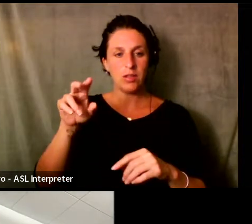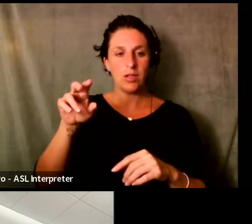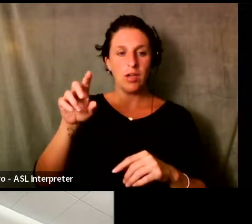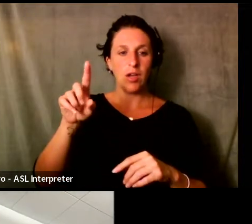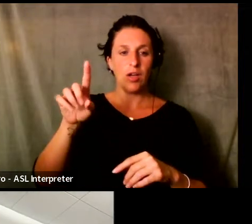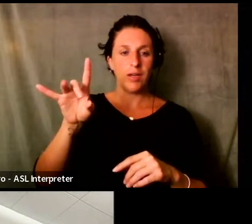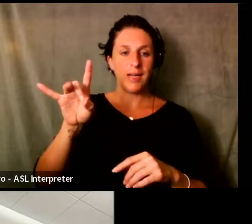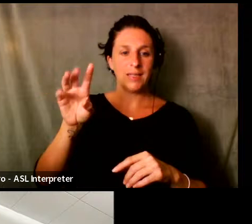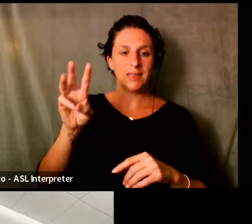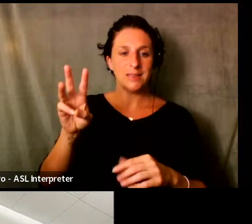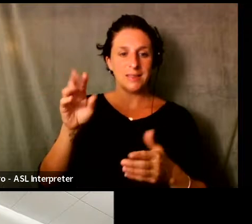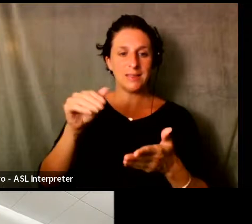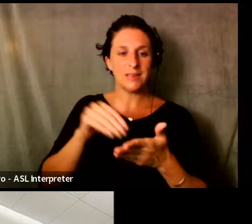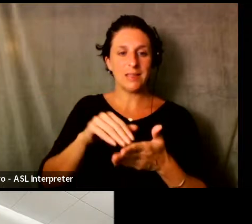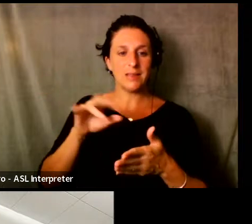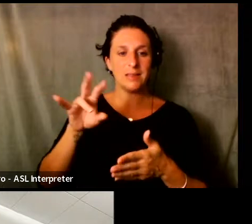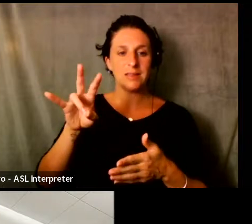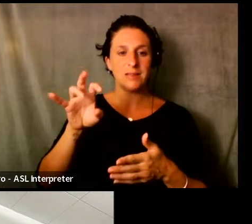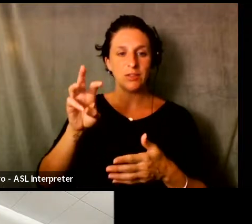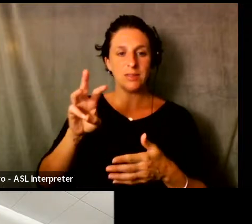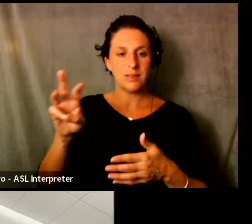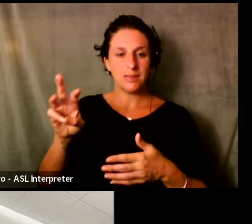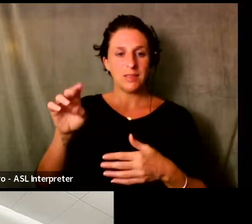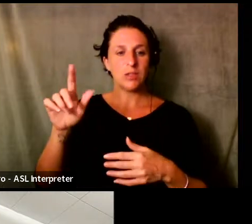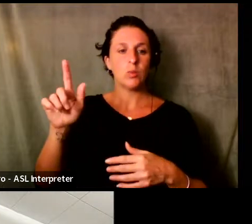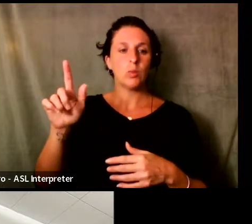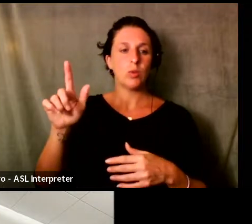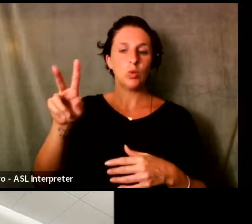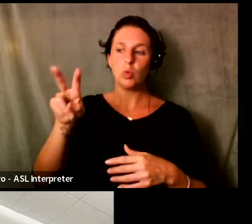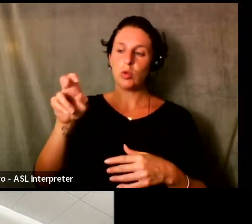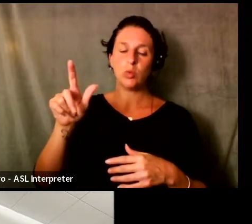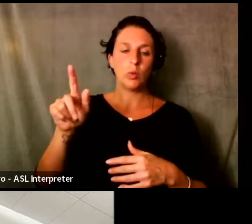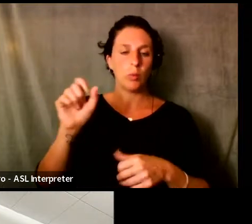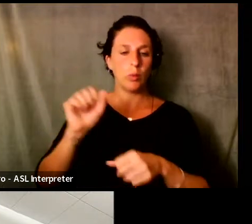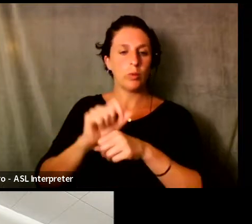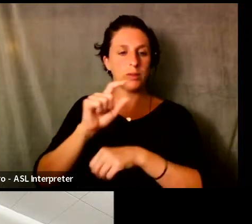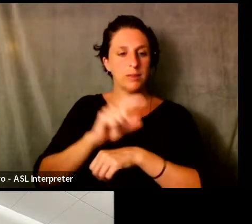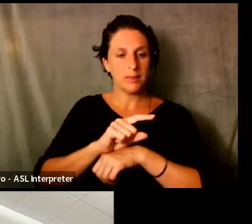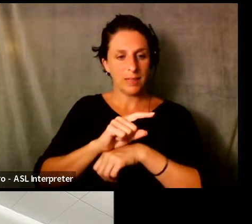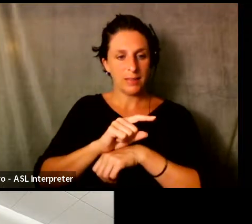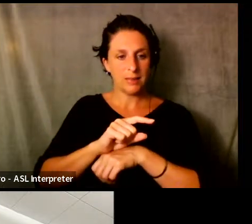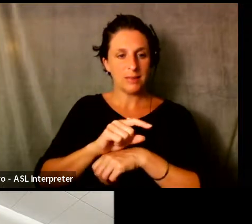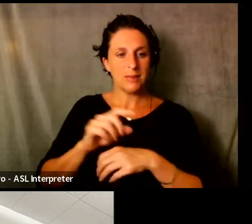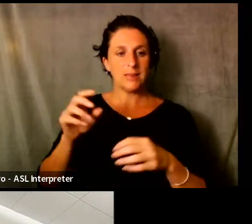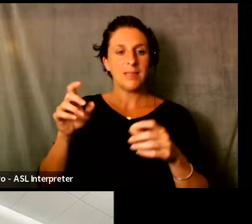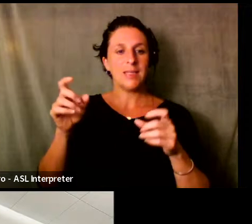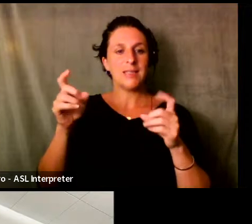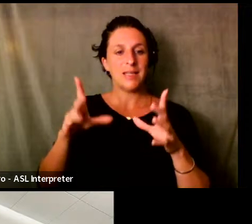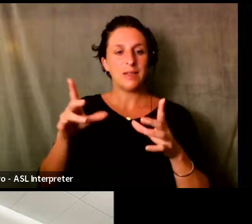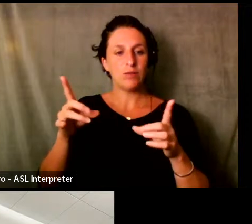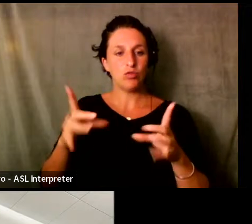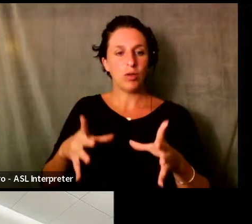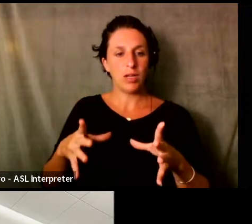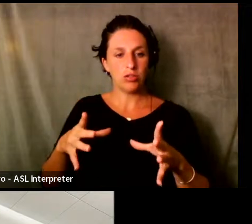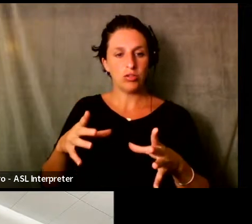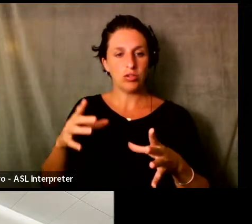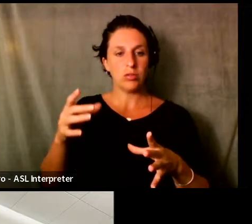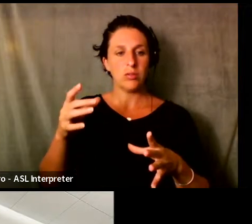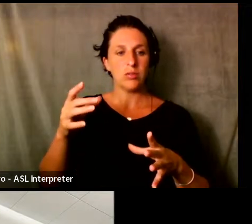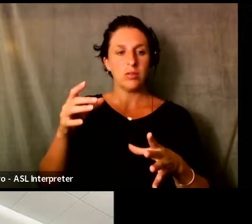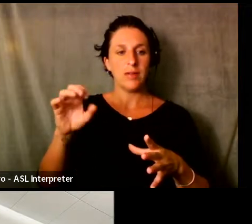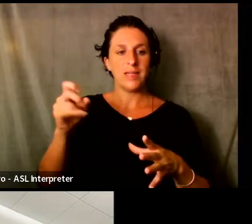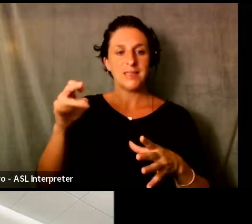$186,766, 221 workdays. Executive Director, Karen Holder Jackson, Executive Director of Excel,